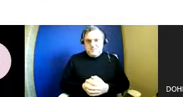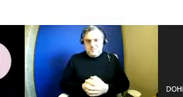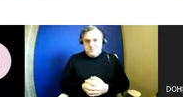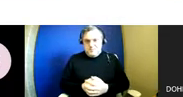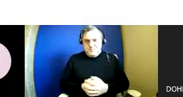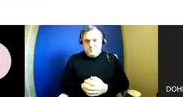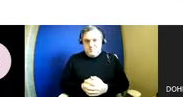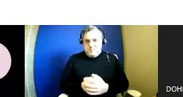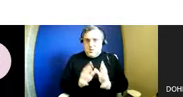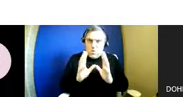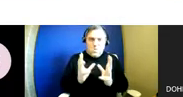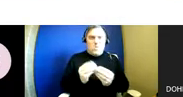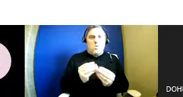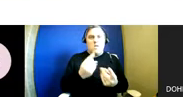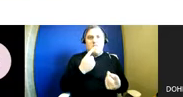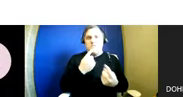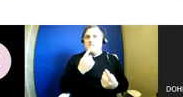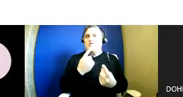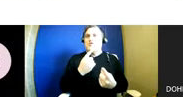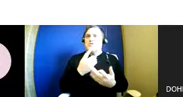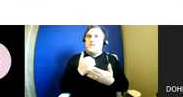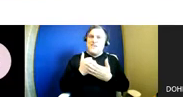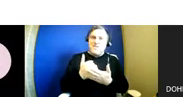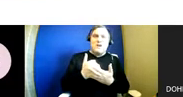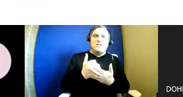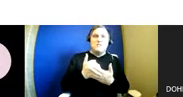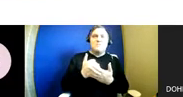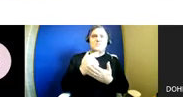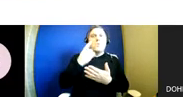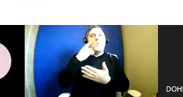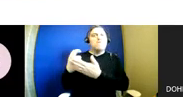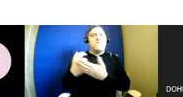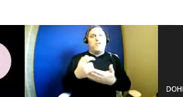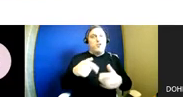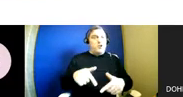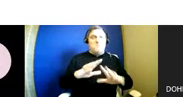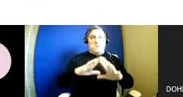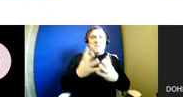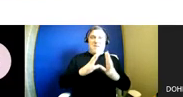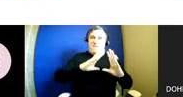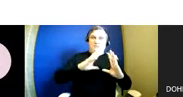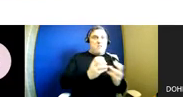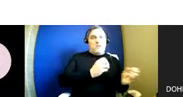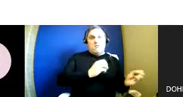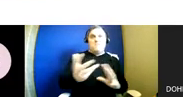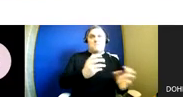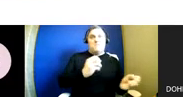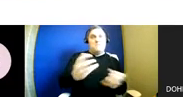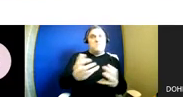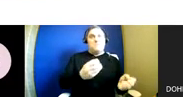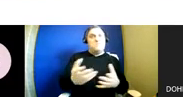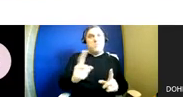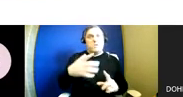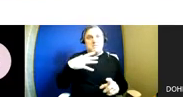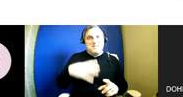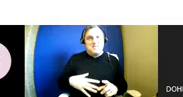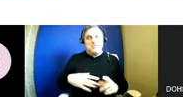need in one place. So once they've been referred to Becky and her team, they can then have onward referral wherever's needed